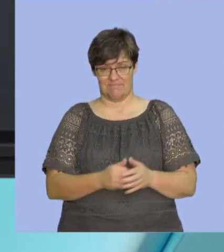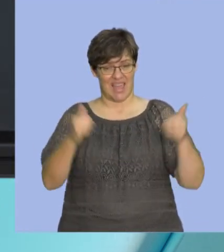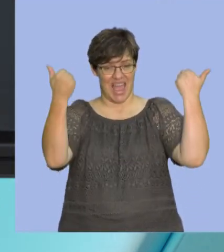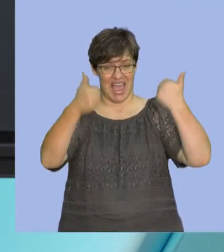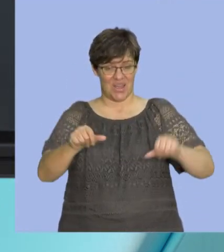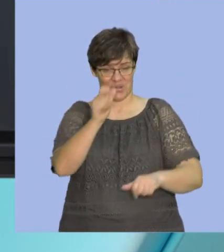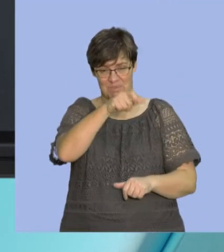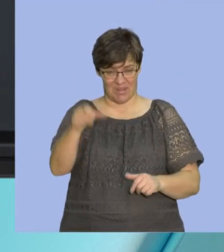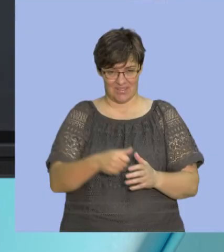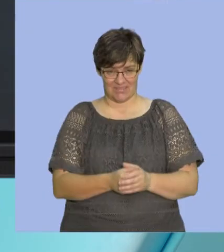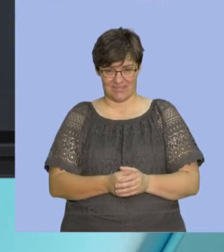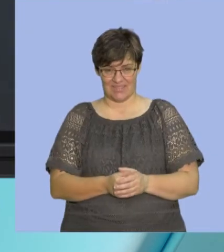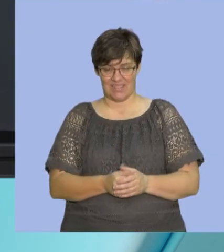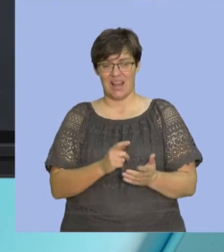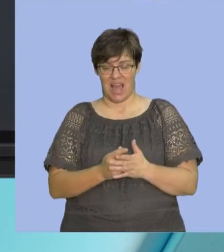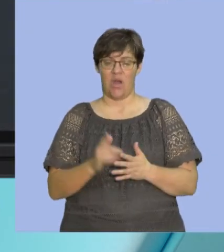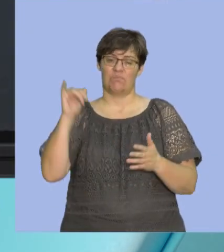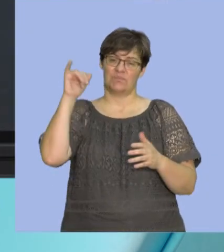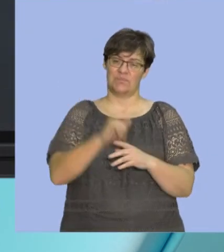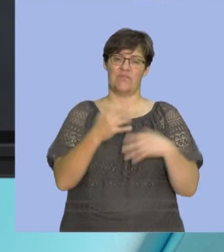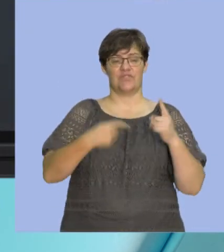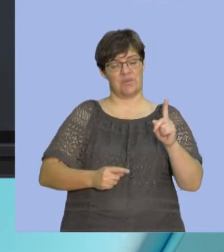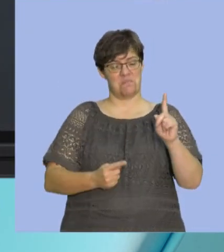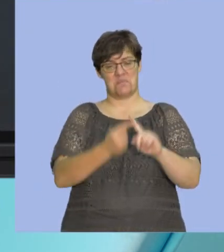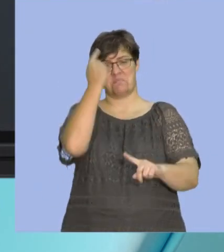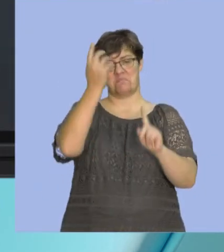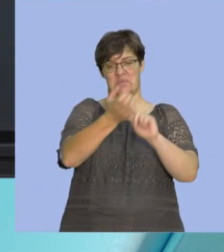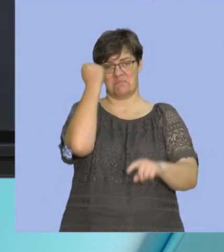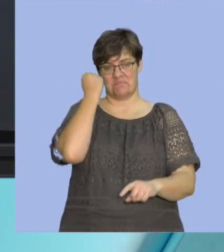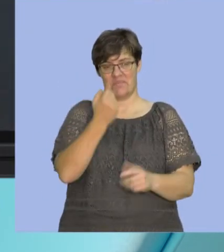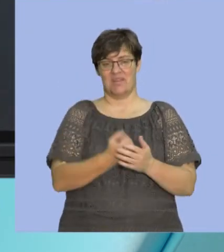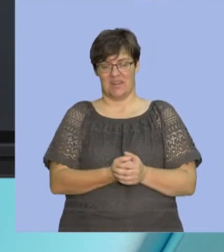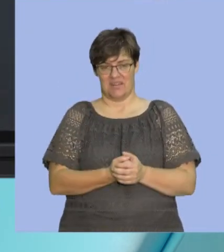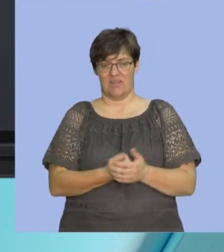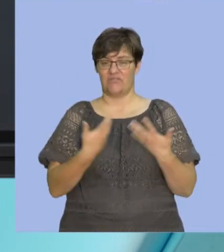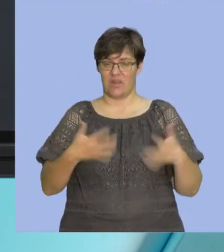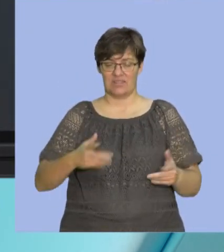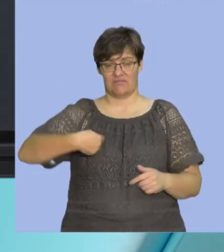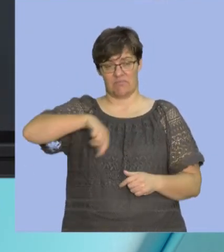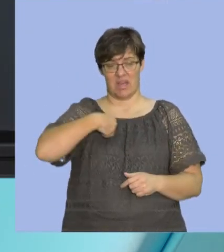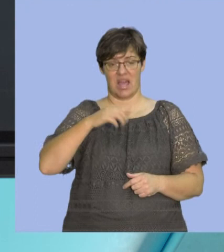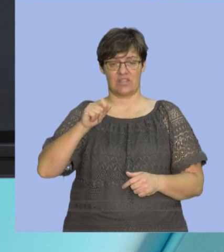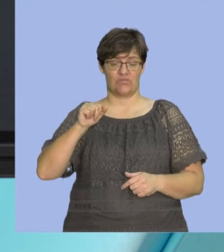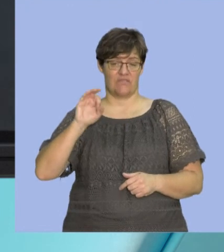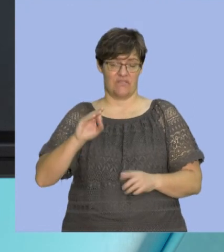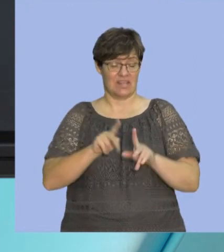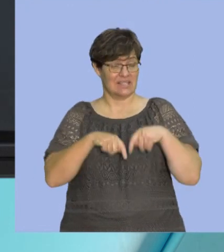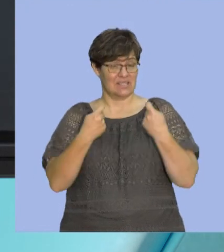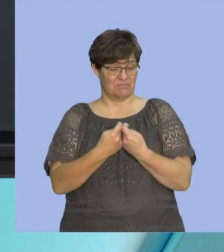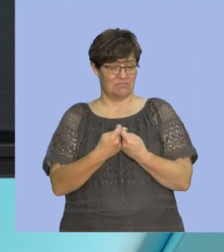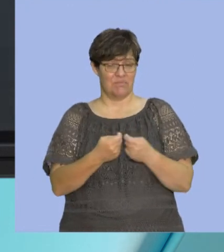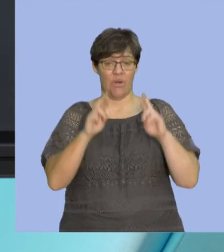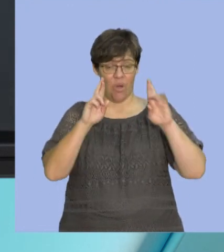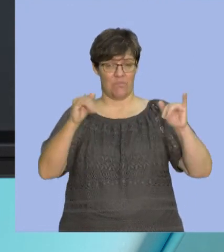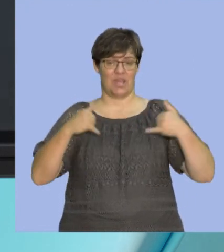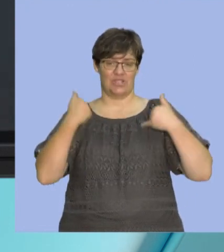guys, it's time for our flight to land. It's time to disembark. From Ashraf Patel and the crew, we hope you